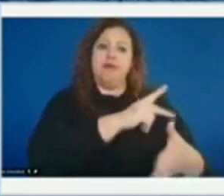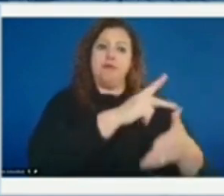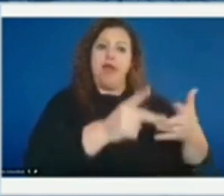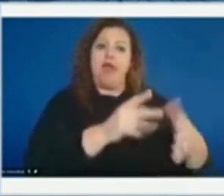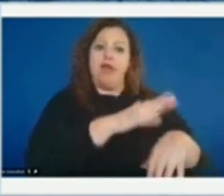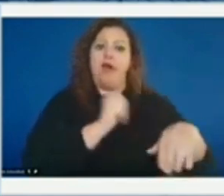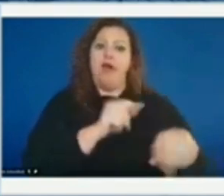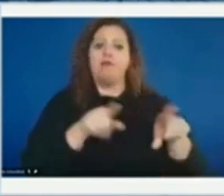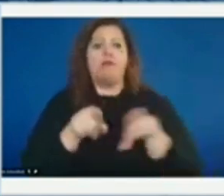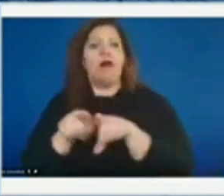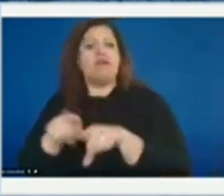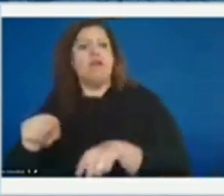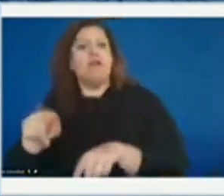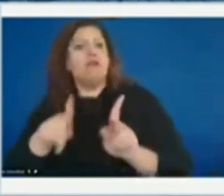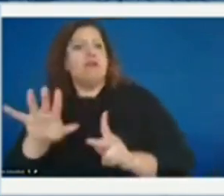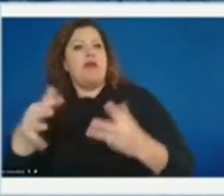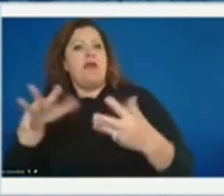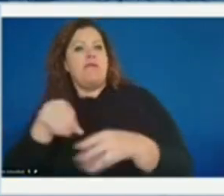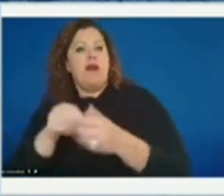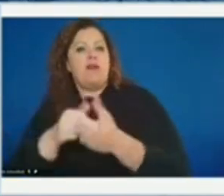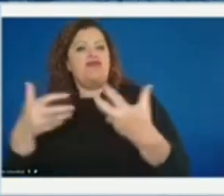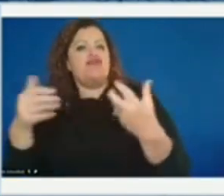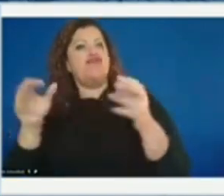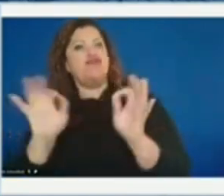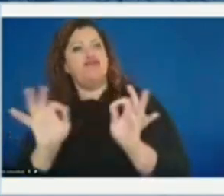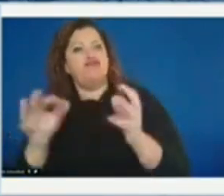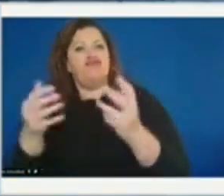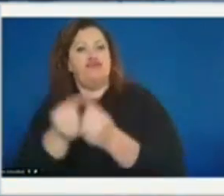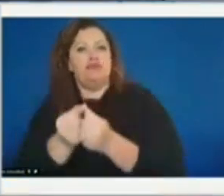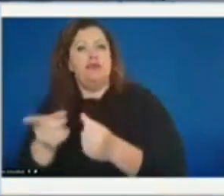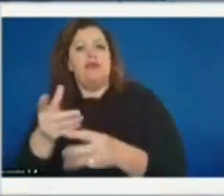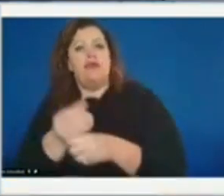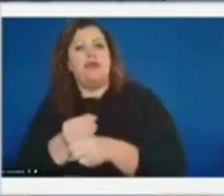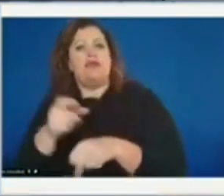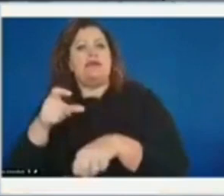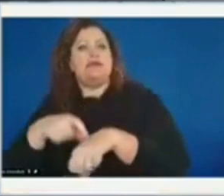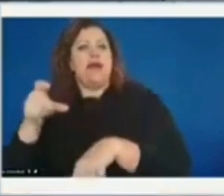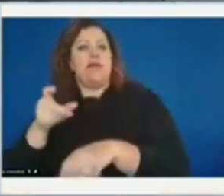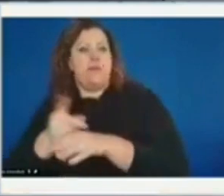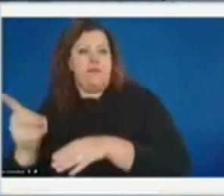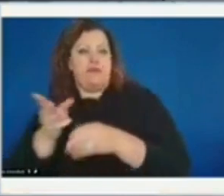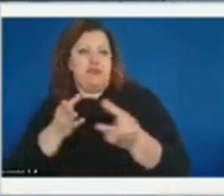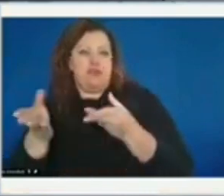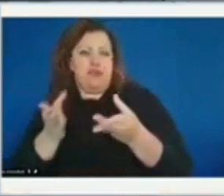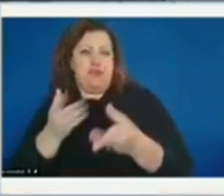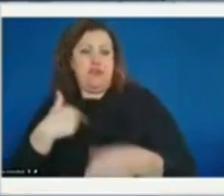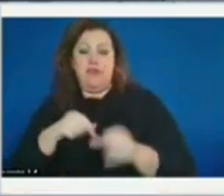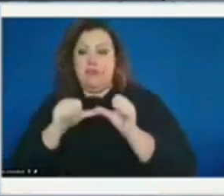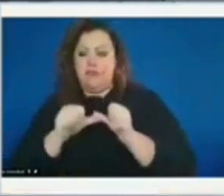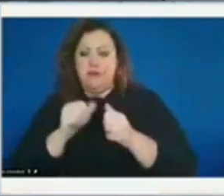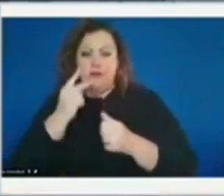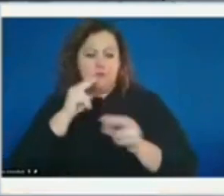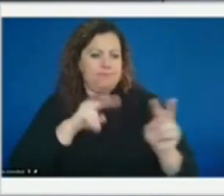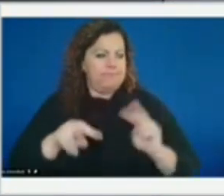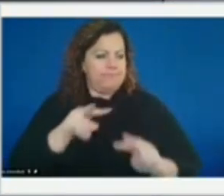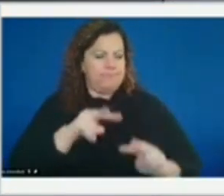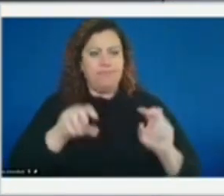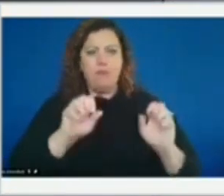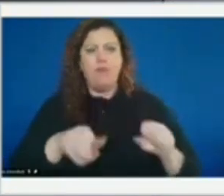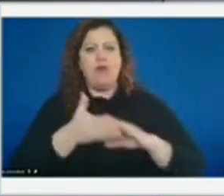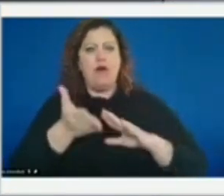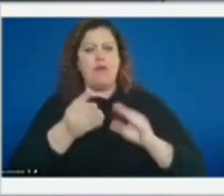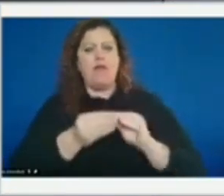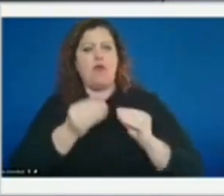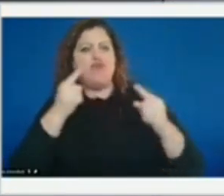minor crashes receive timely, professional service. As we continue to look at how we can operate more efficiently across the